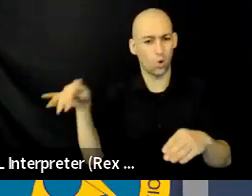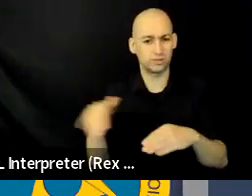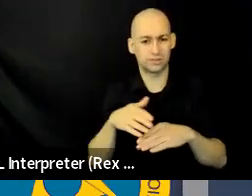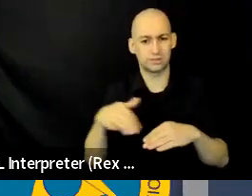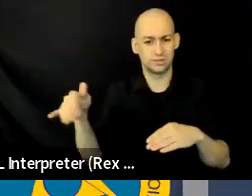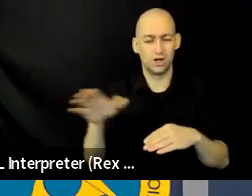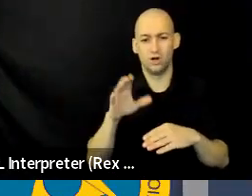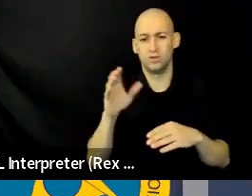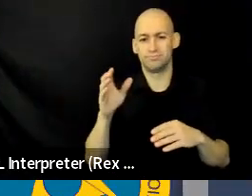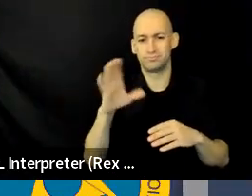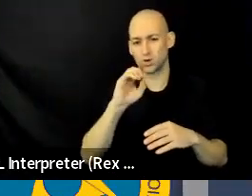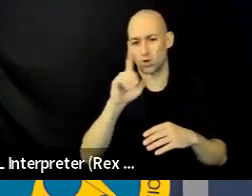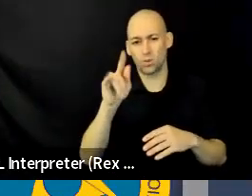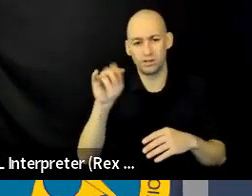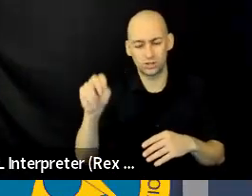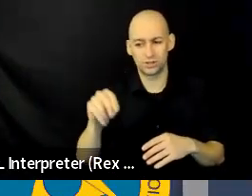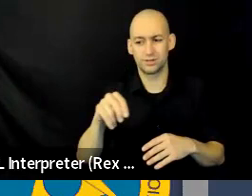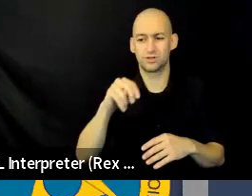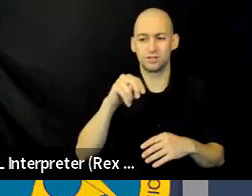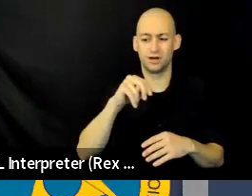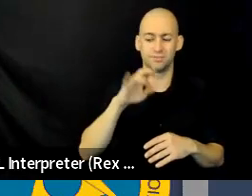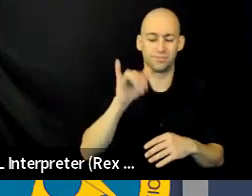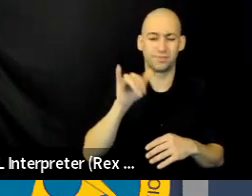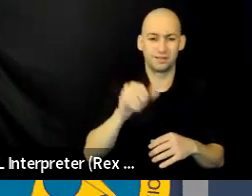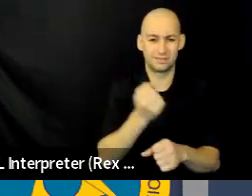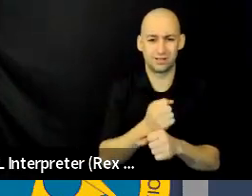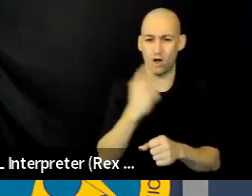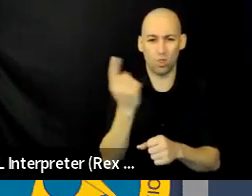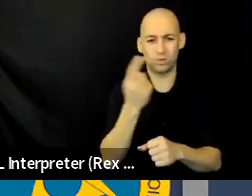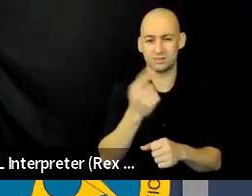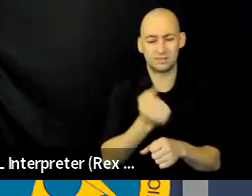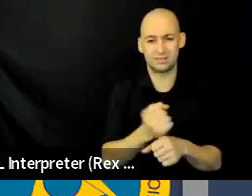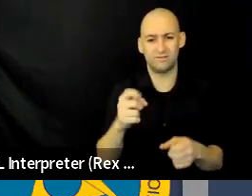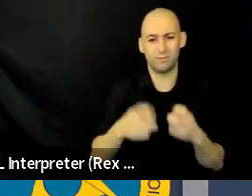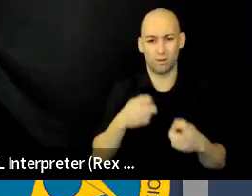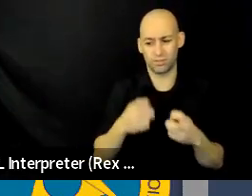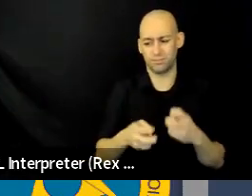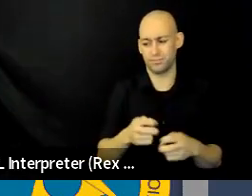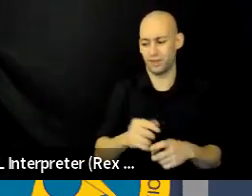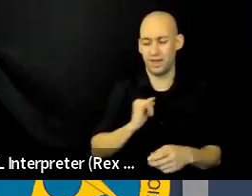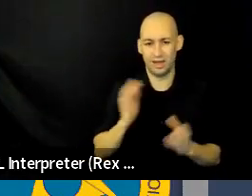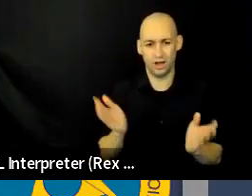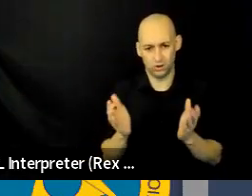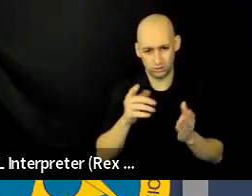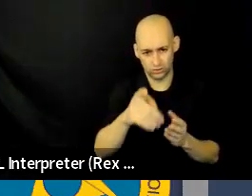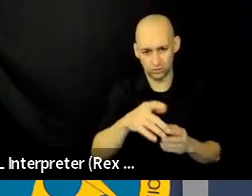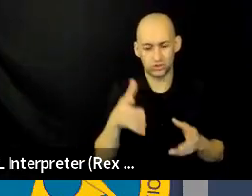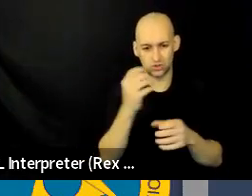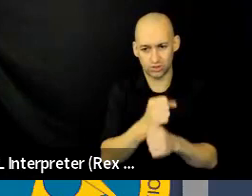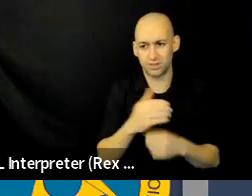This at-grade intersection has always been a safety problem. I urge you to trust the